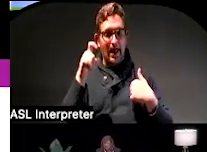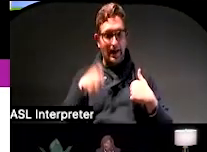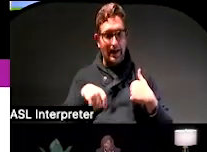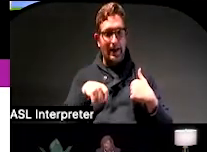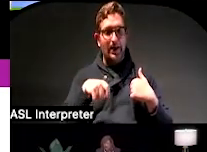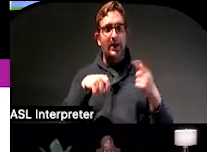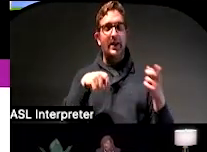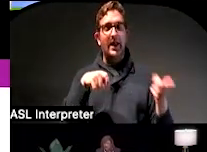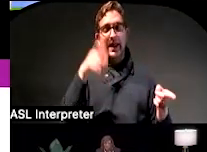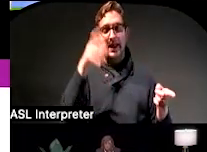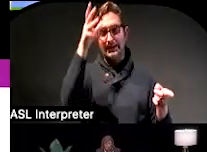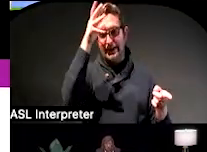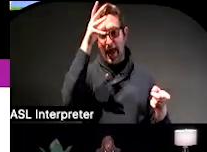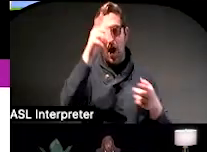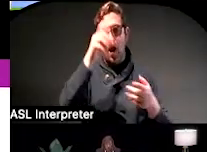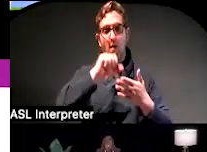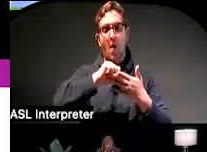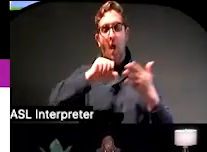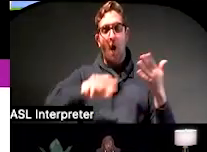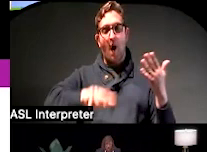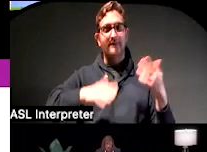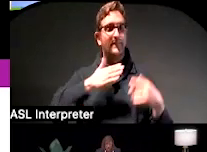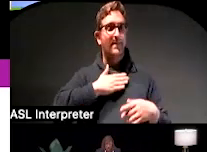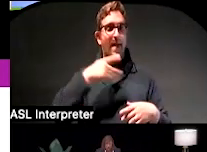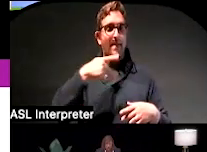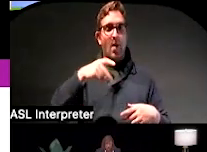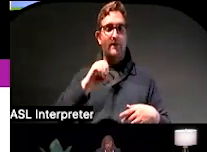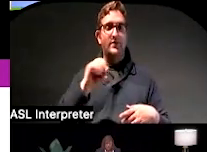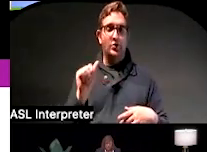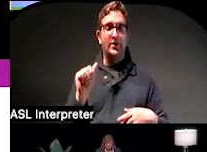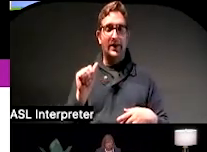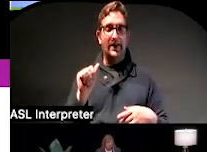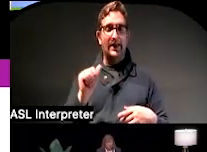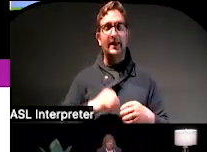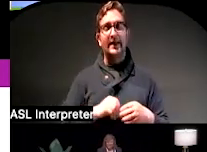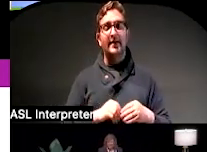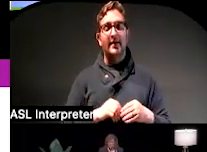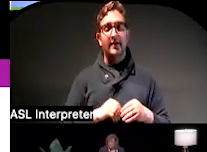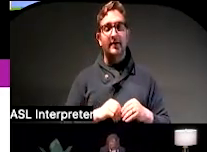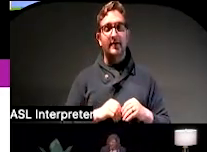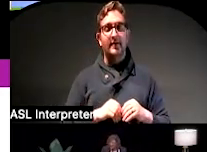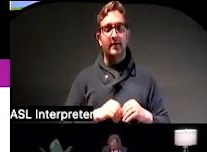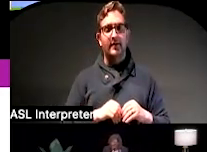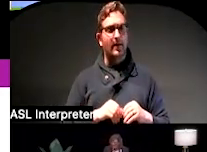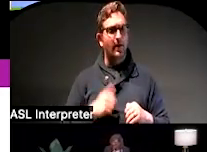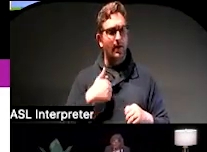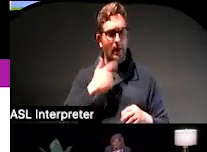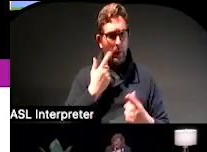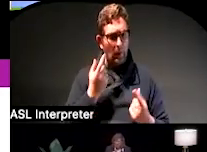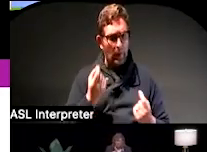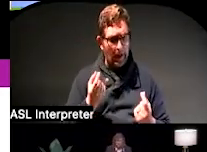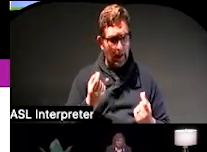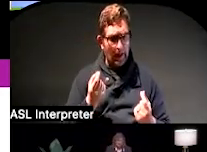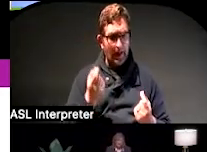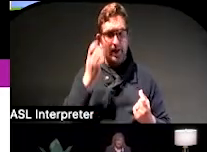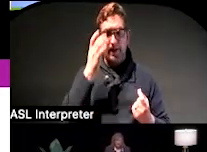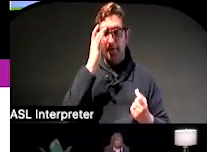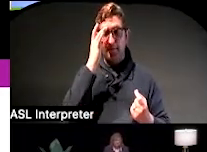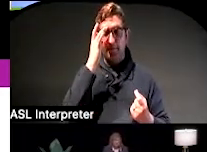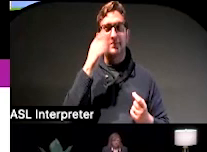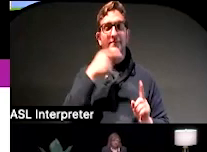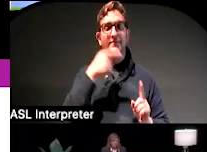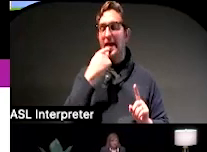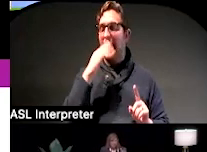Dad off my power of attorney. I said, what? She said,